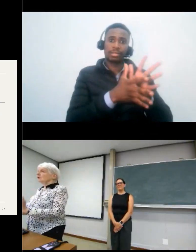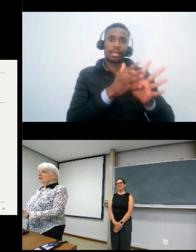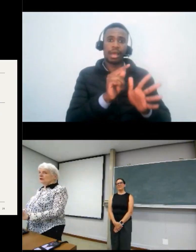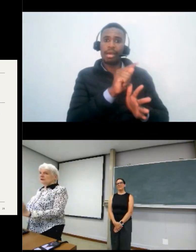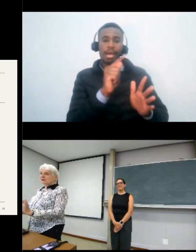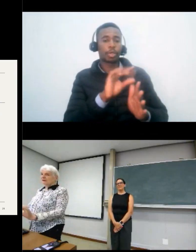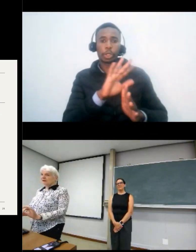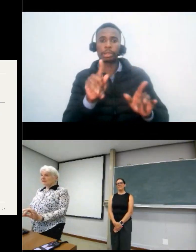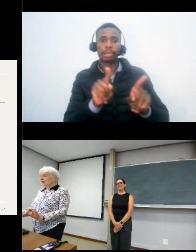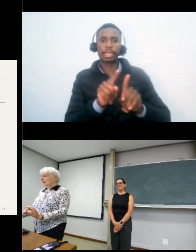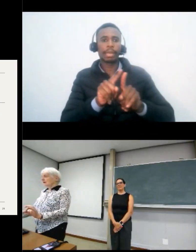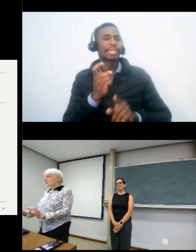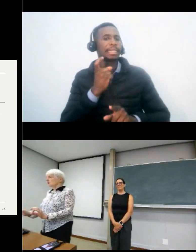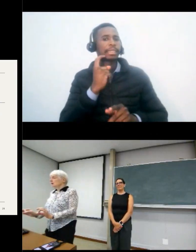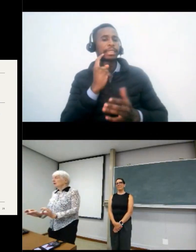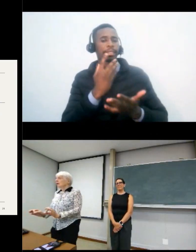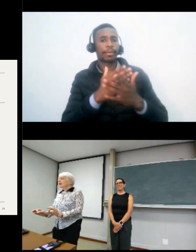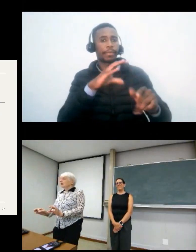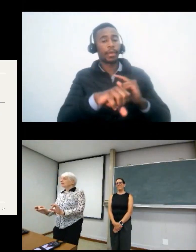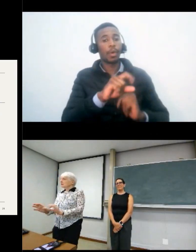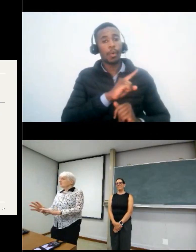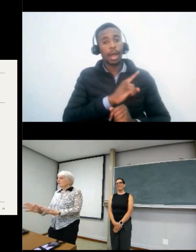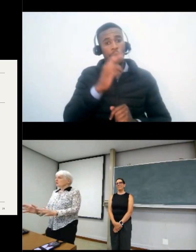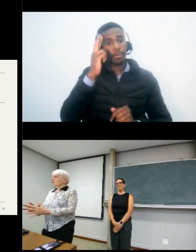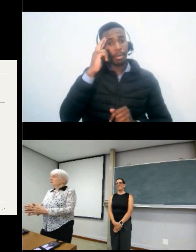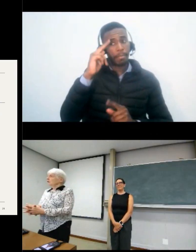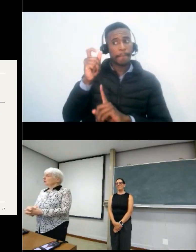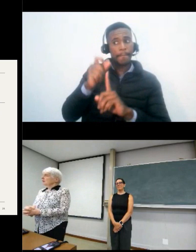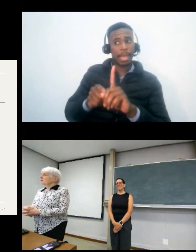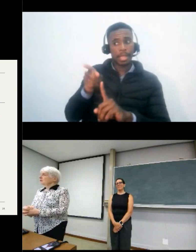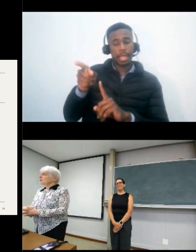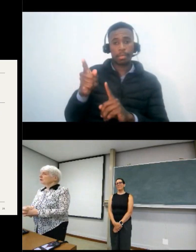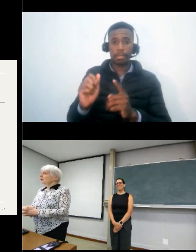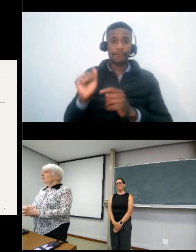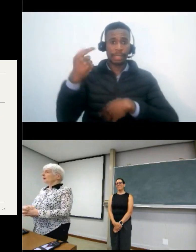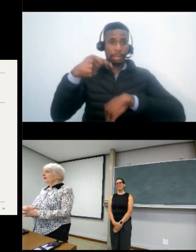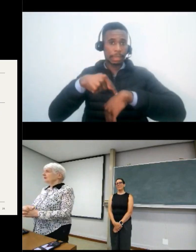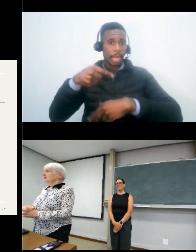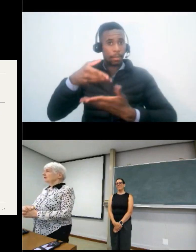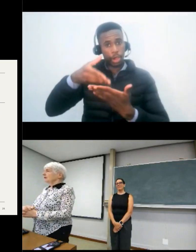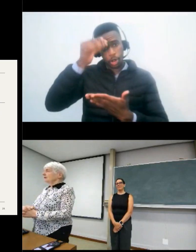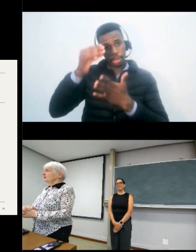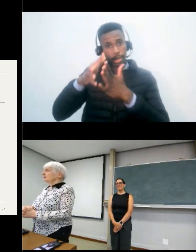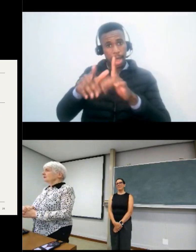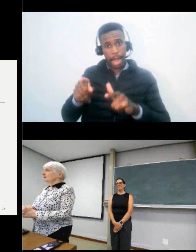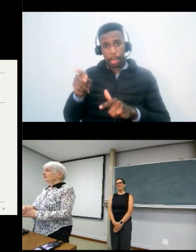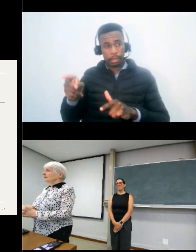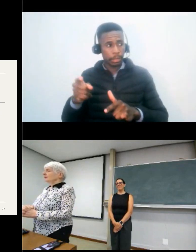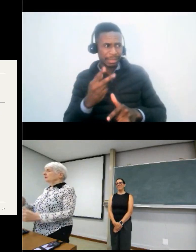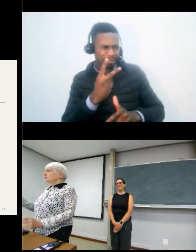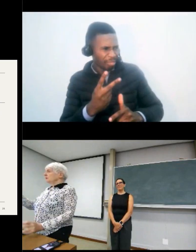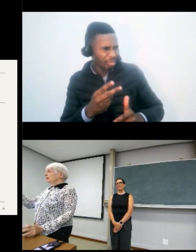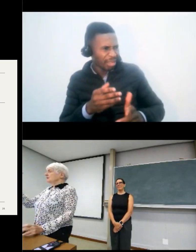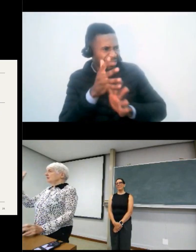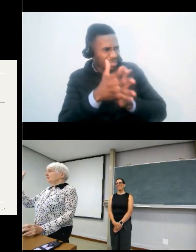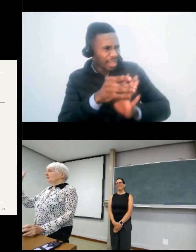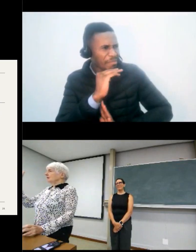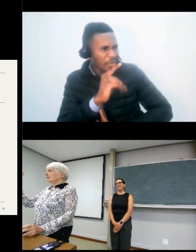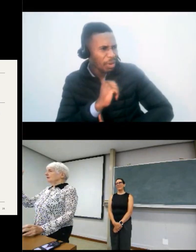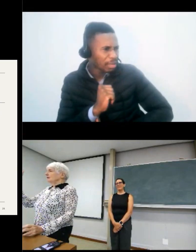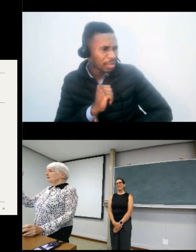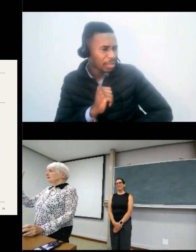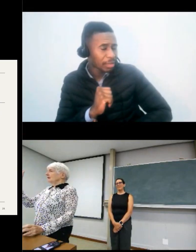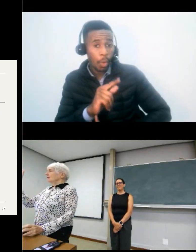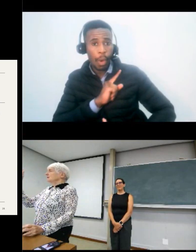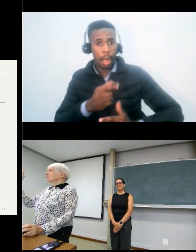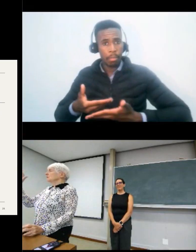second language learners of a sign language? And some signs are phonologically much more complex than others. If I use a handshake